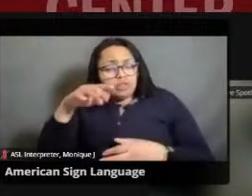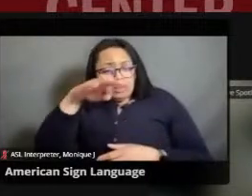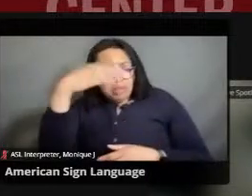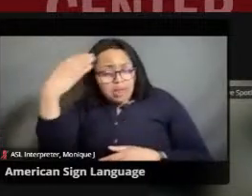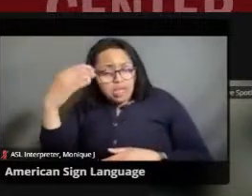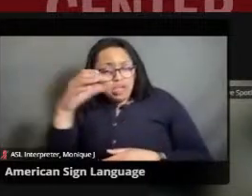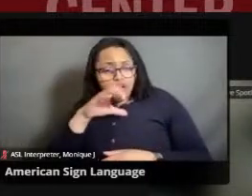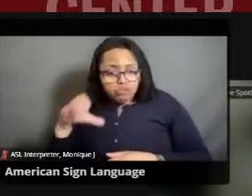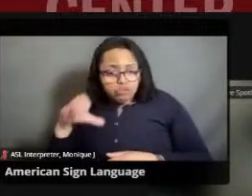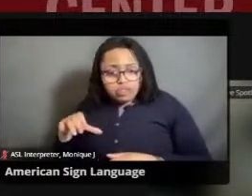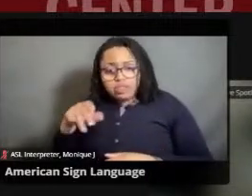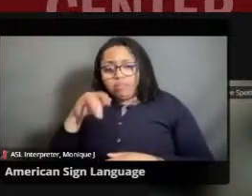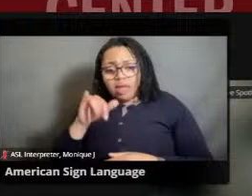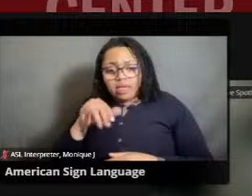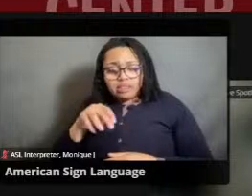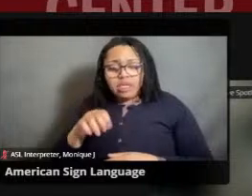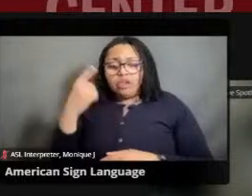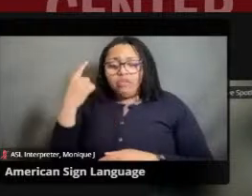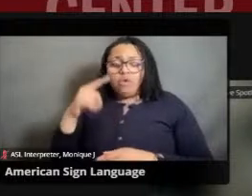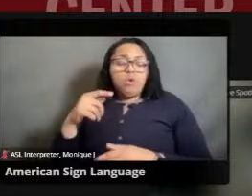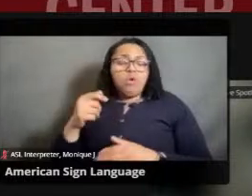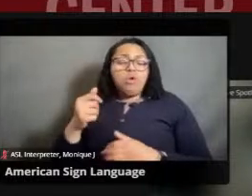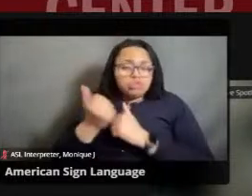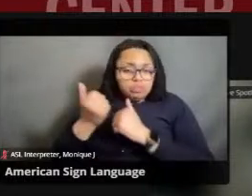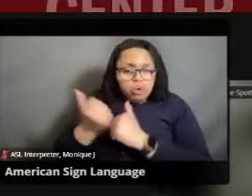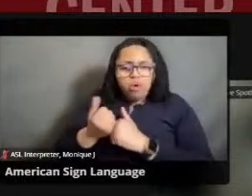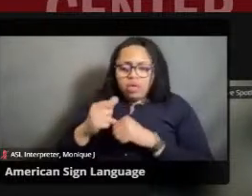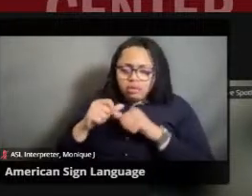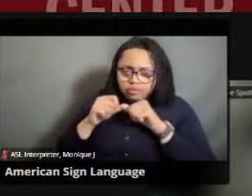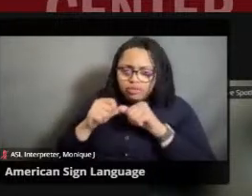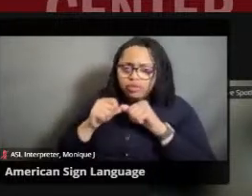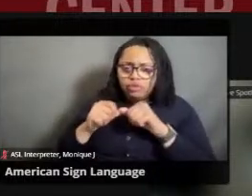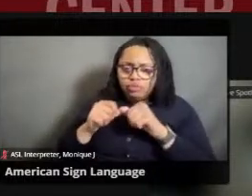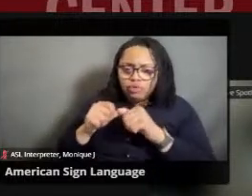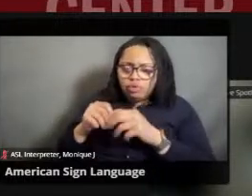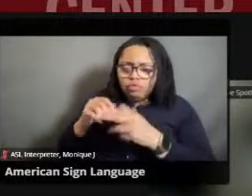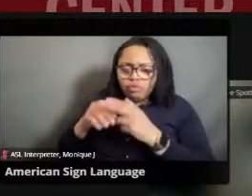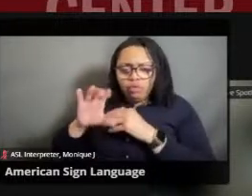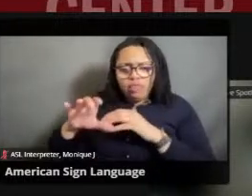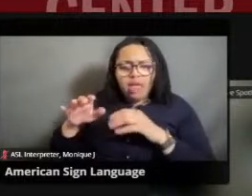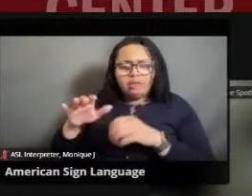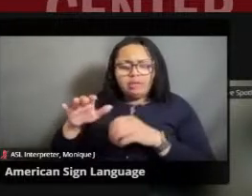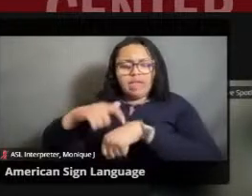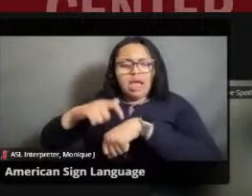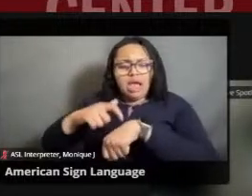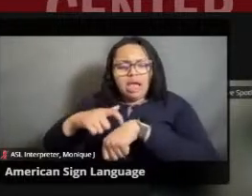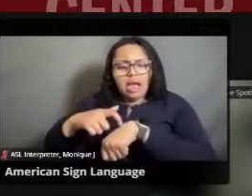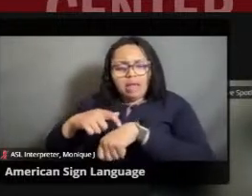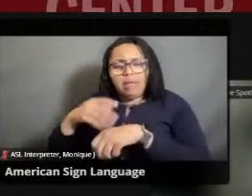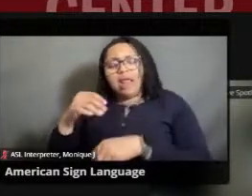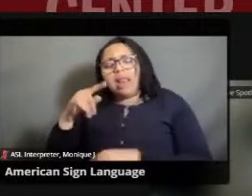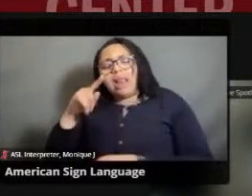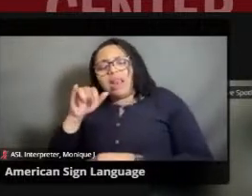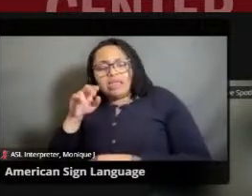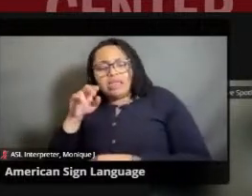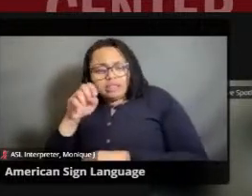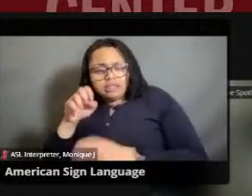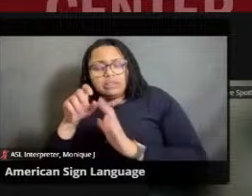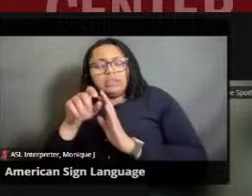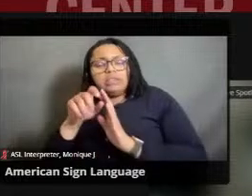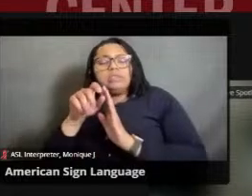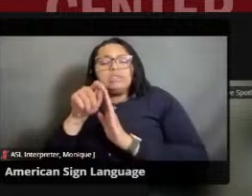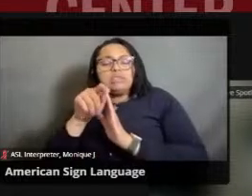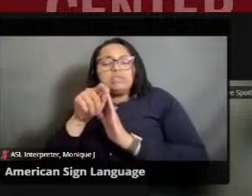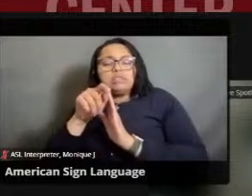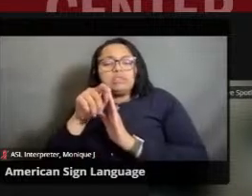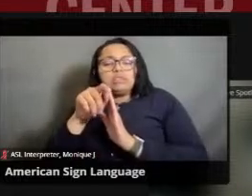this Lenten season. And last but not least, always to find and